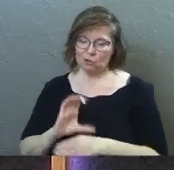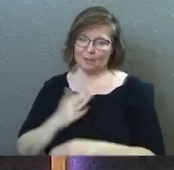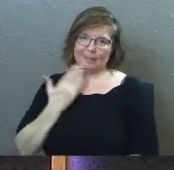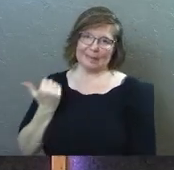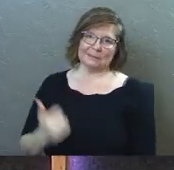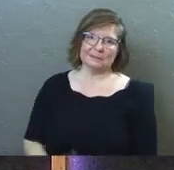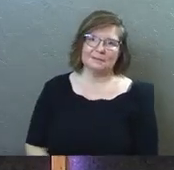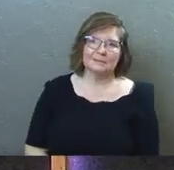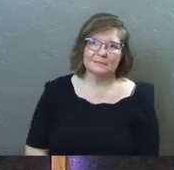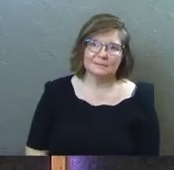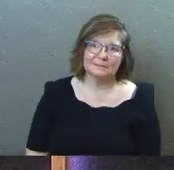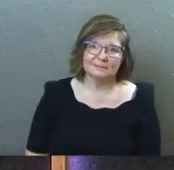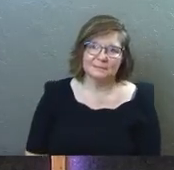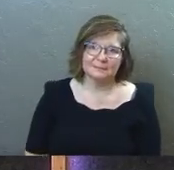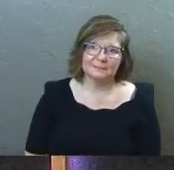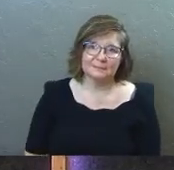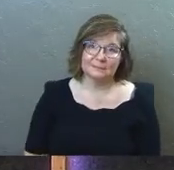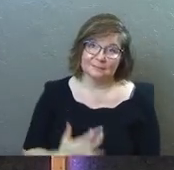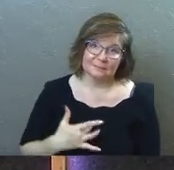best.